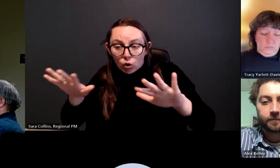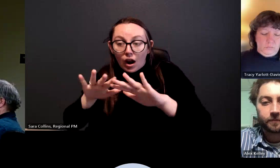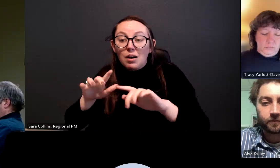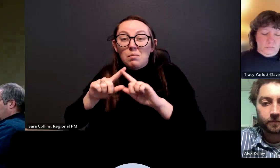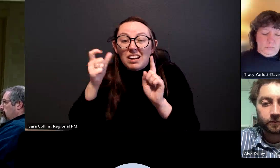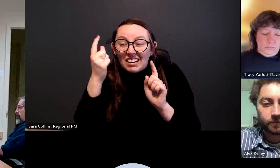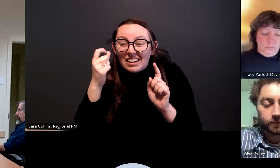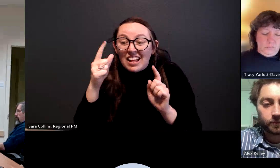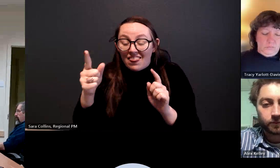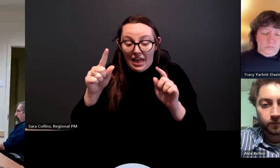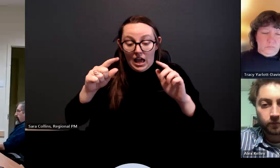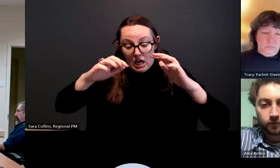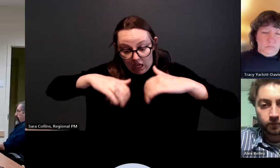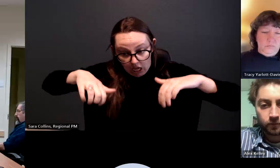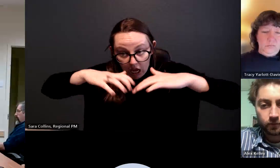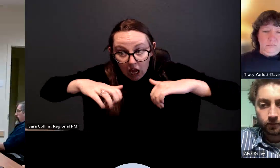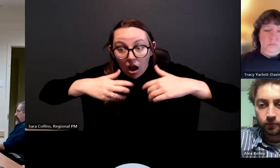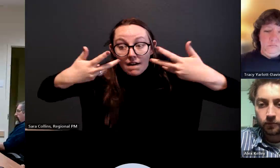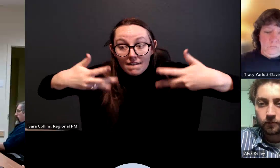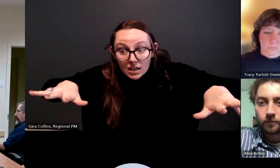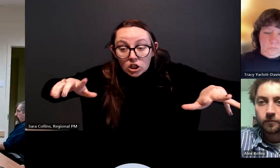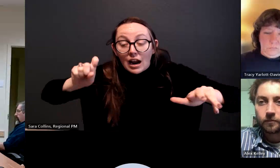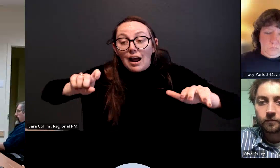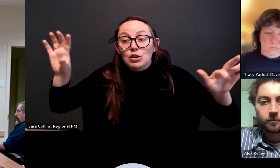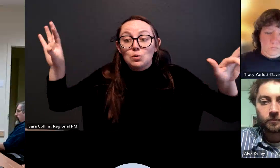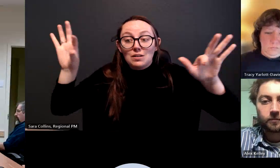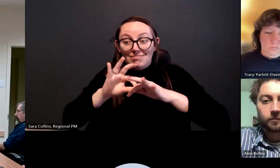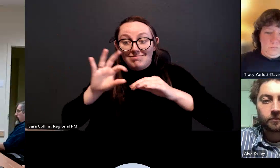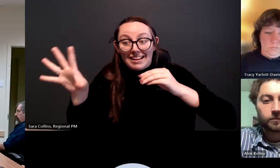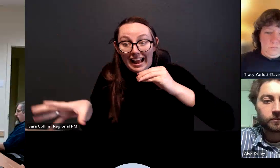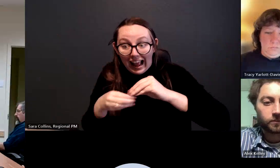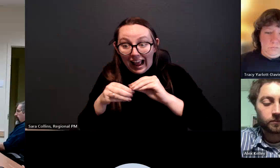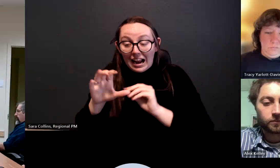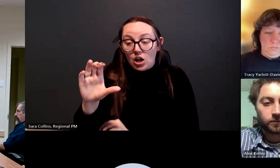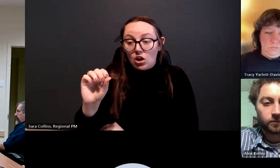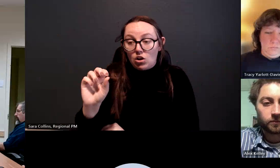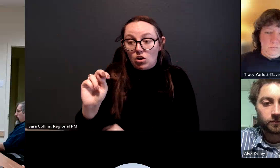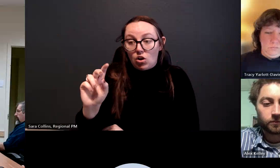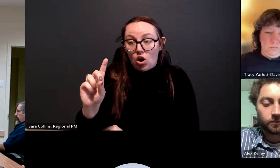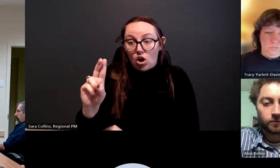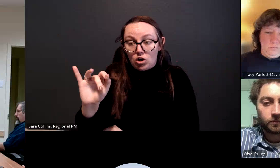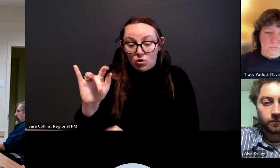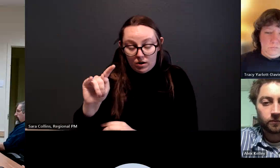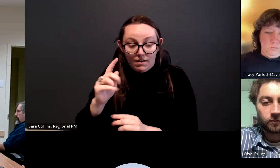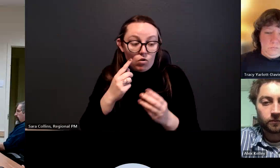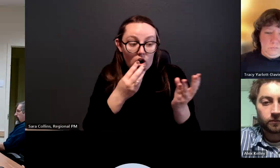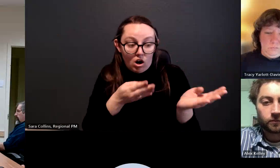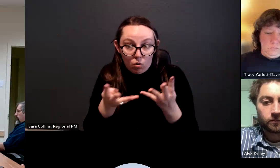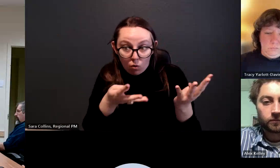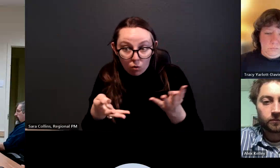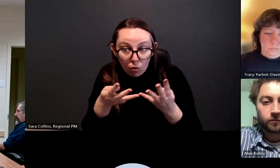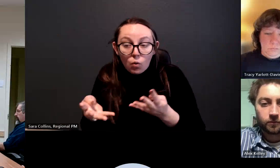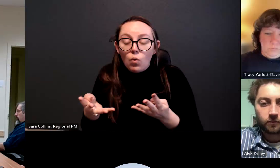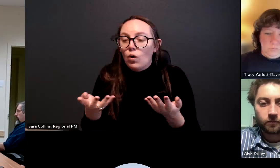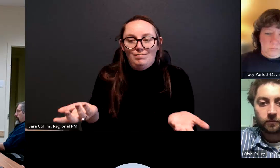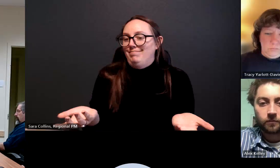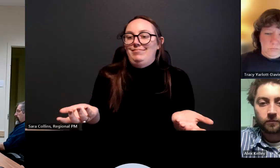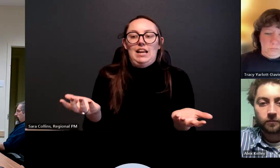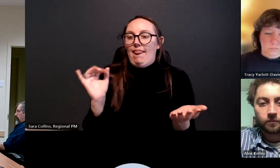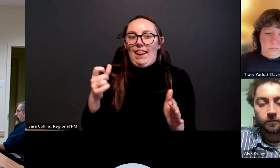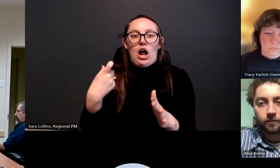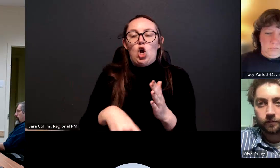so exorbitant for fiber to go in that it was waived. The opportunity was waived in the pilot. And then